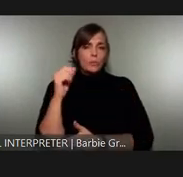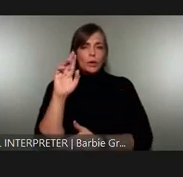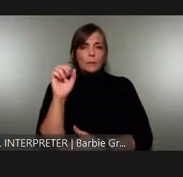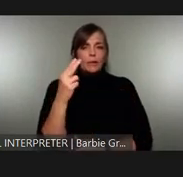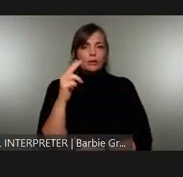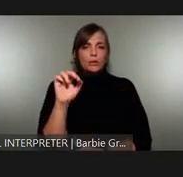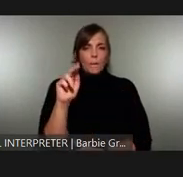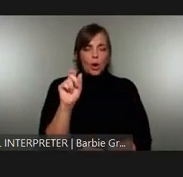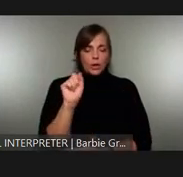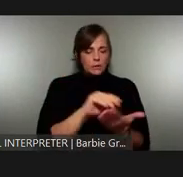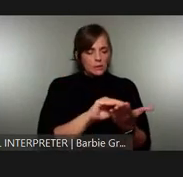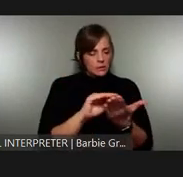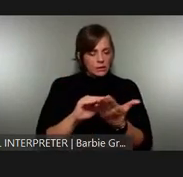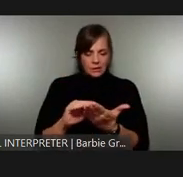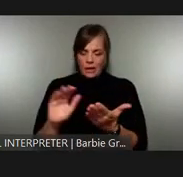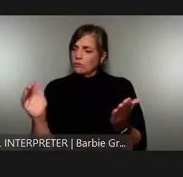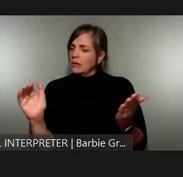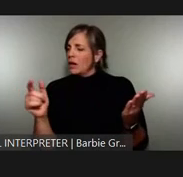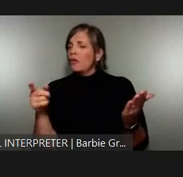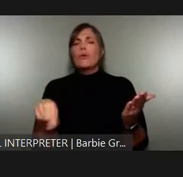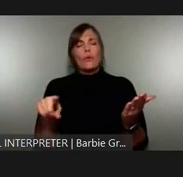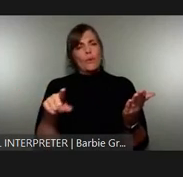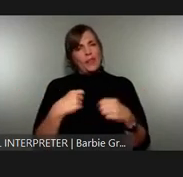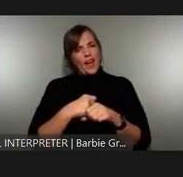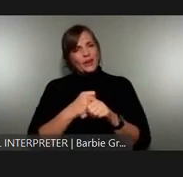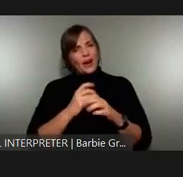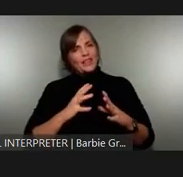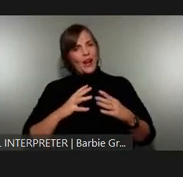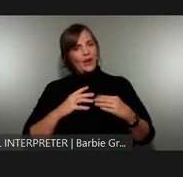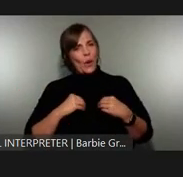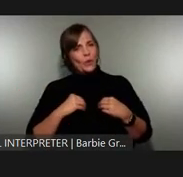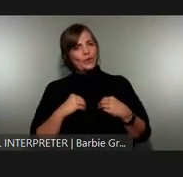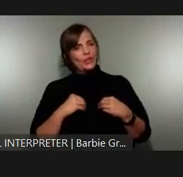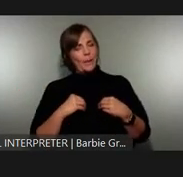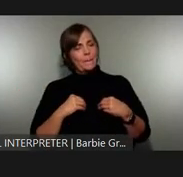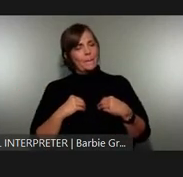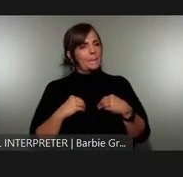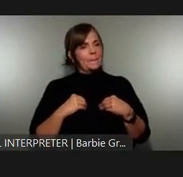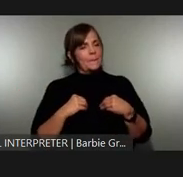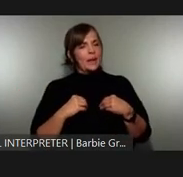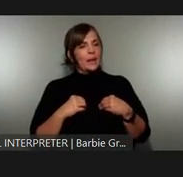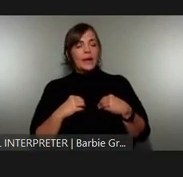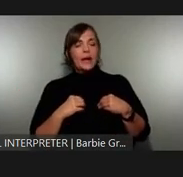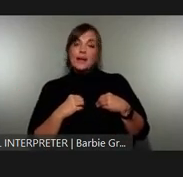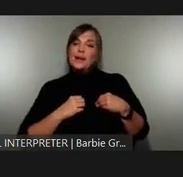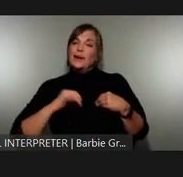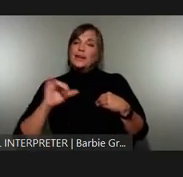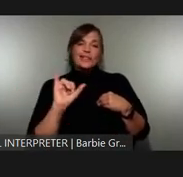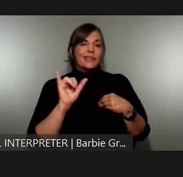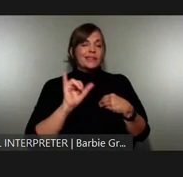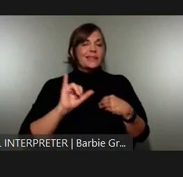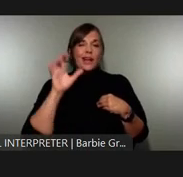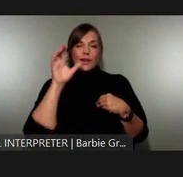critically important. That creates, Leslie, that ownership that we're able to see, as President Kennedy was talking